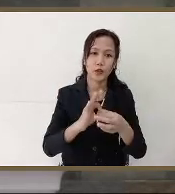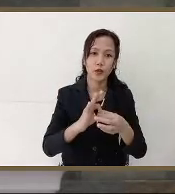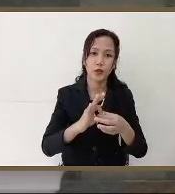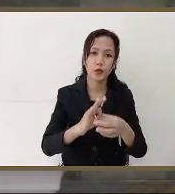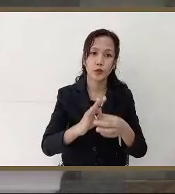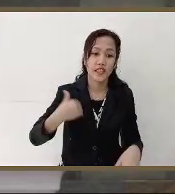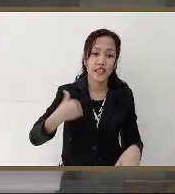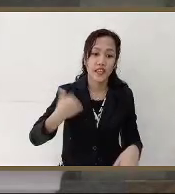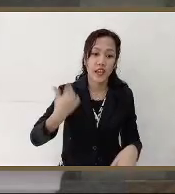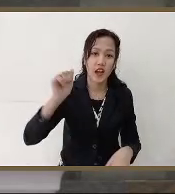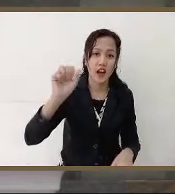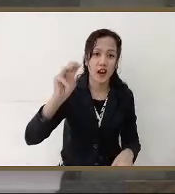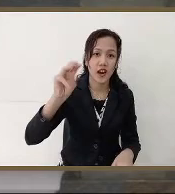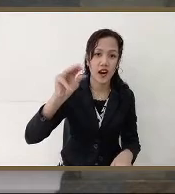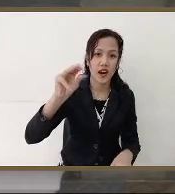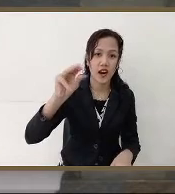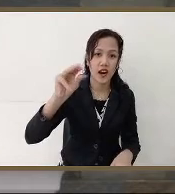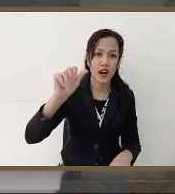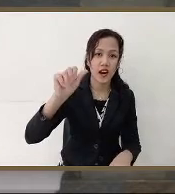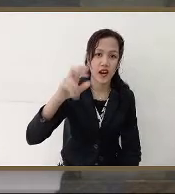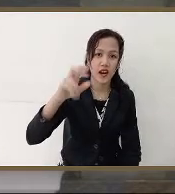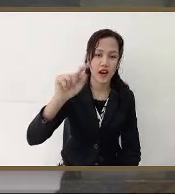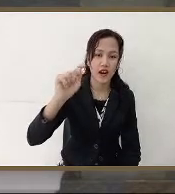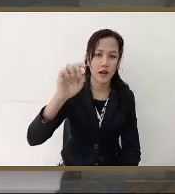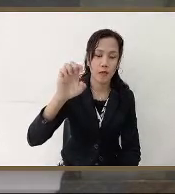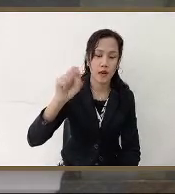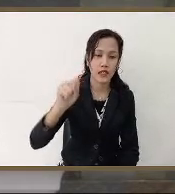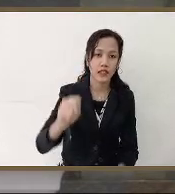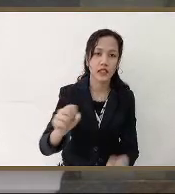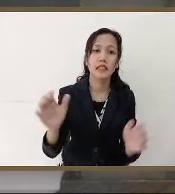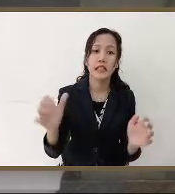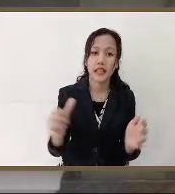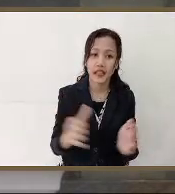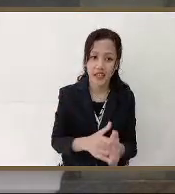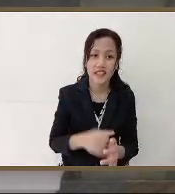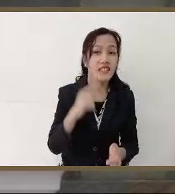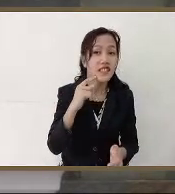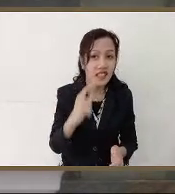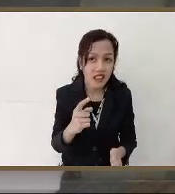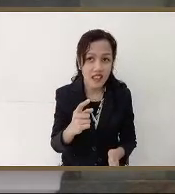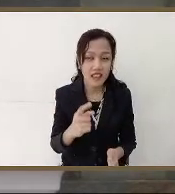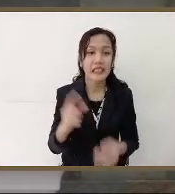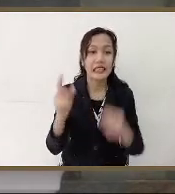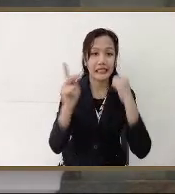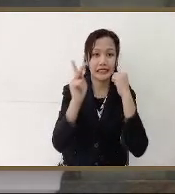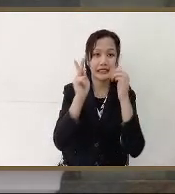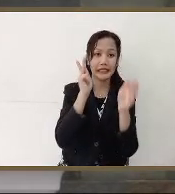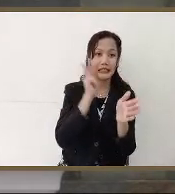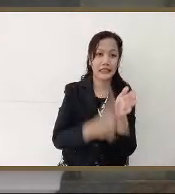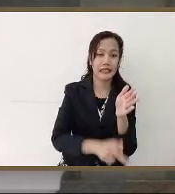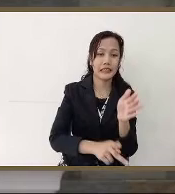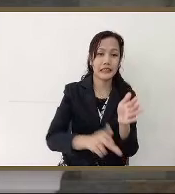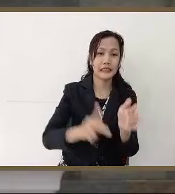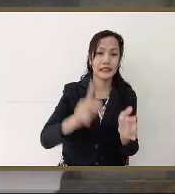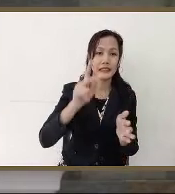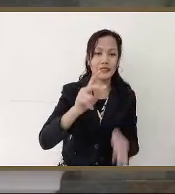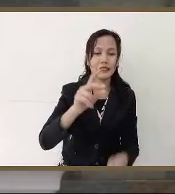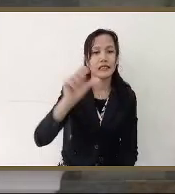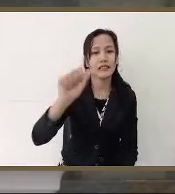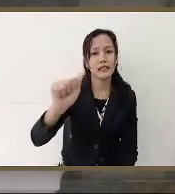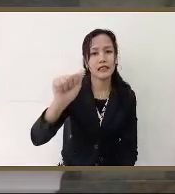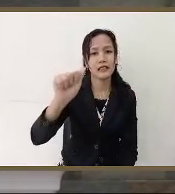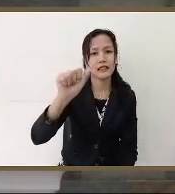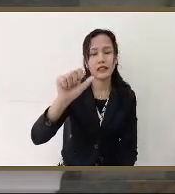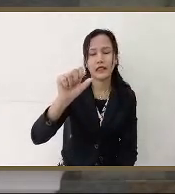is being often used dito sa pulpit po na ito as a preaching. So makikita po natin from chapter 1 verse 12